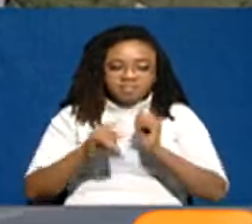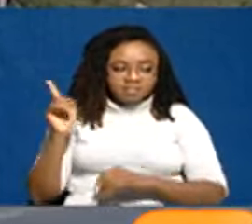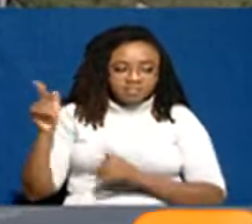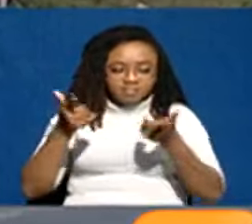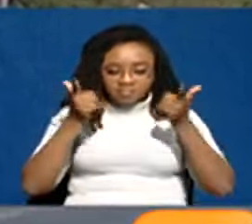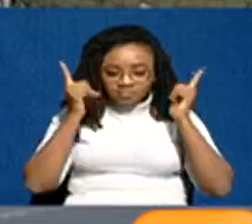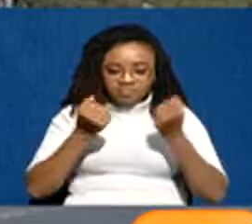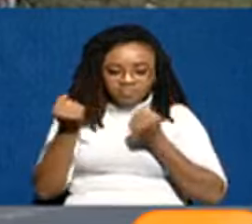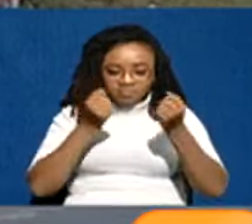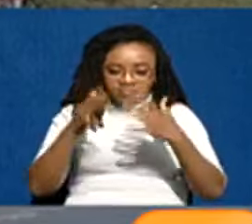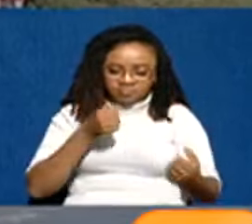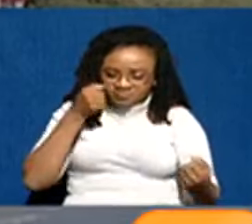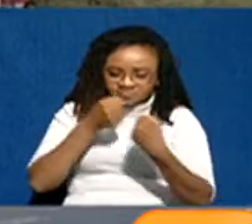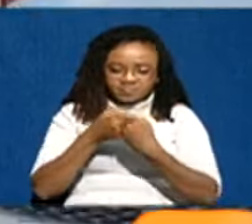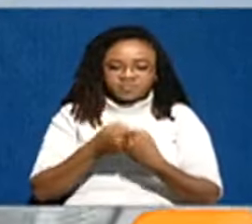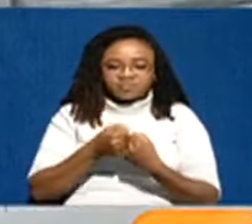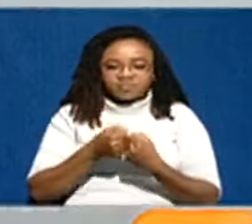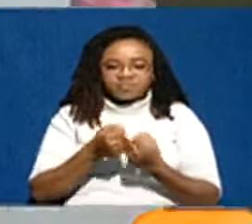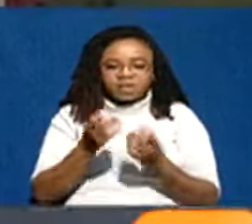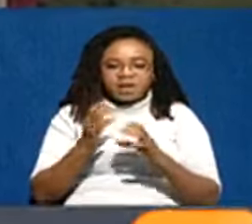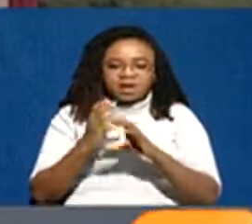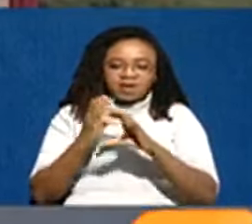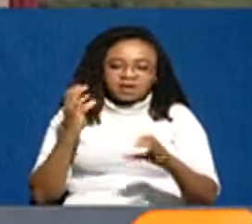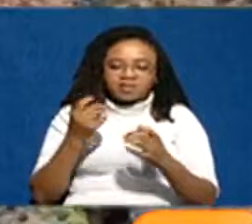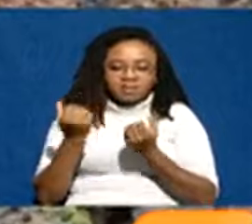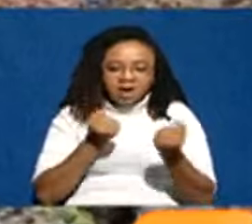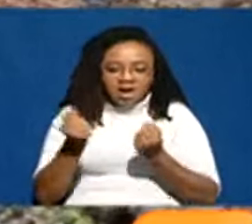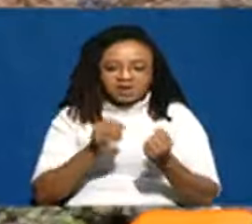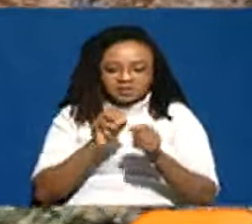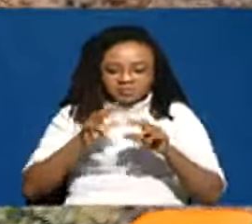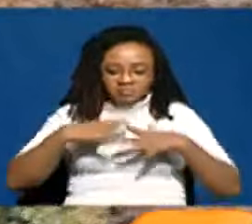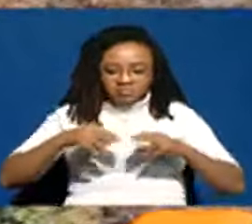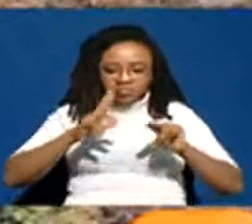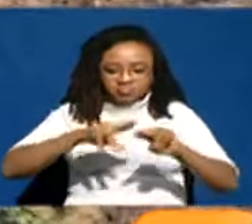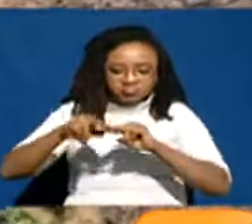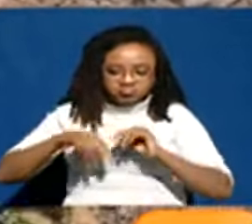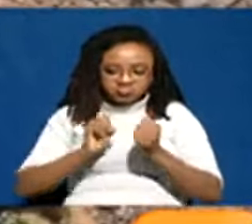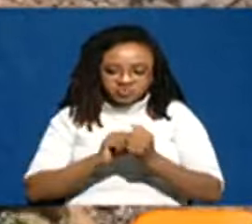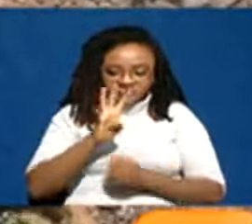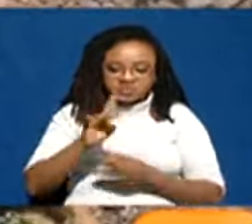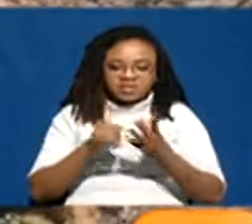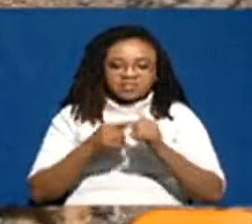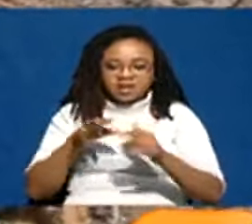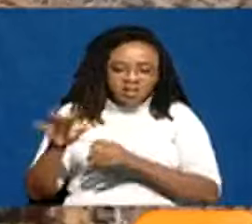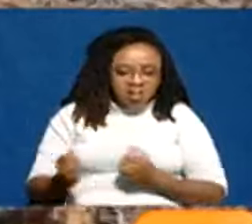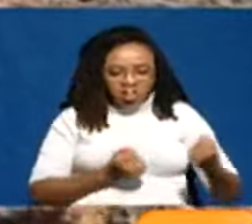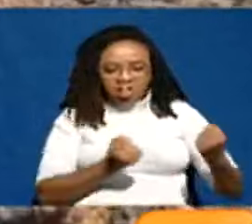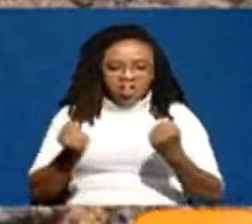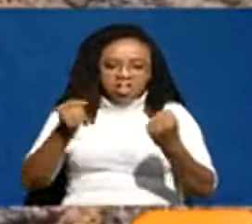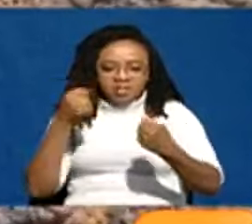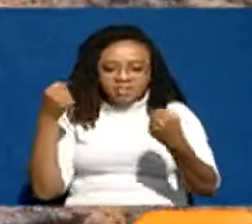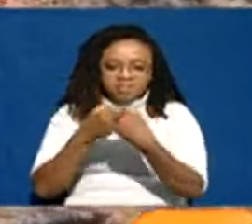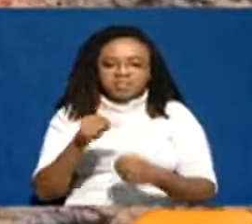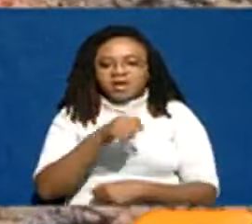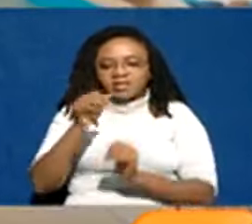lorry rammed head-on into a 14-seater van before veering off and hitting another 18-seater van at around 8 p.m.